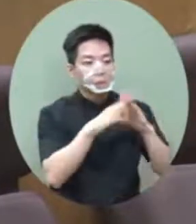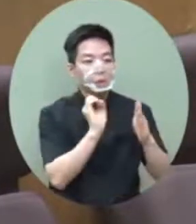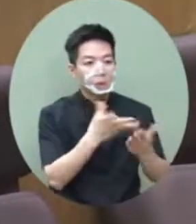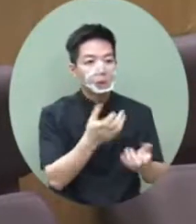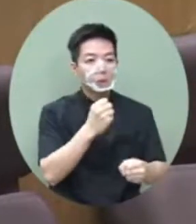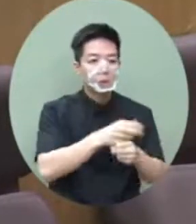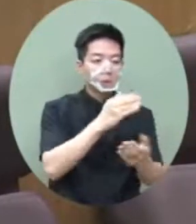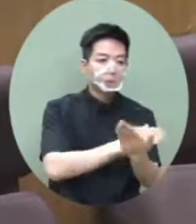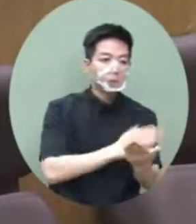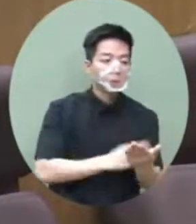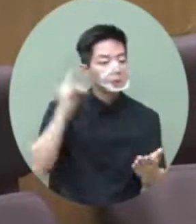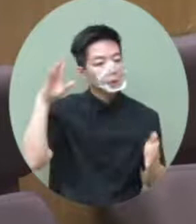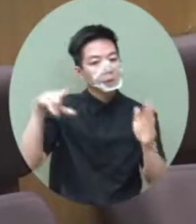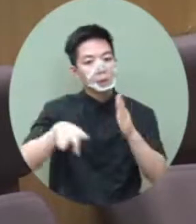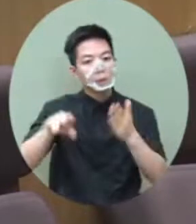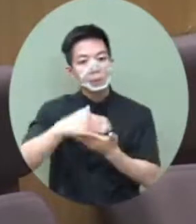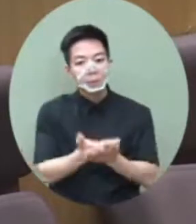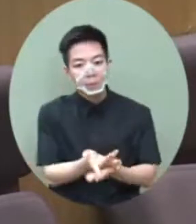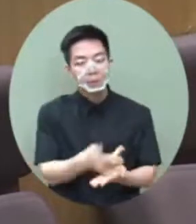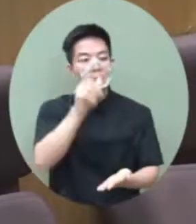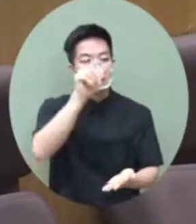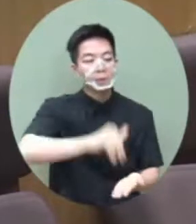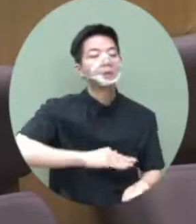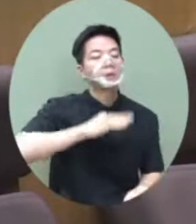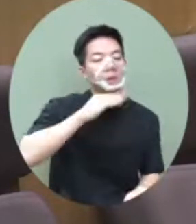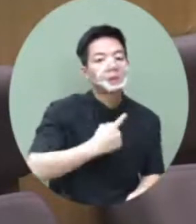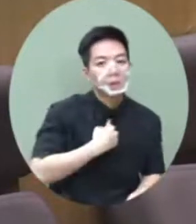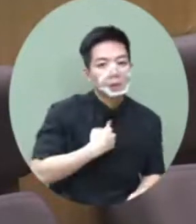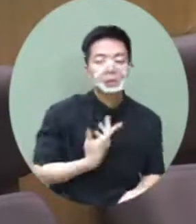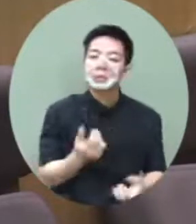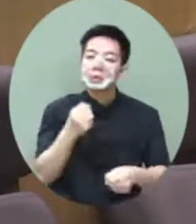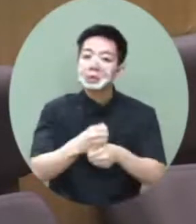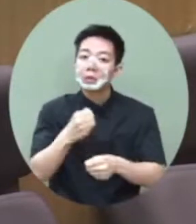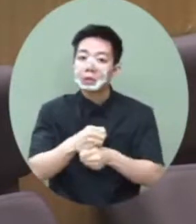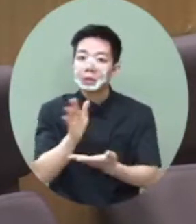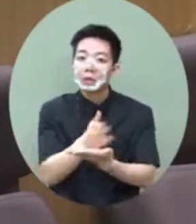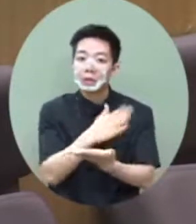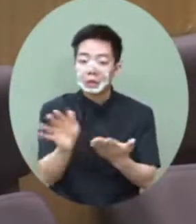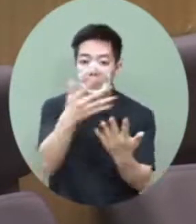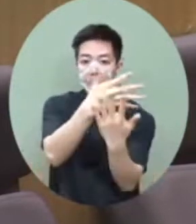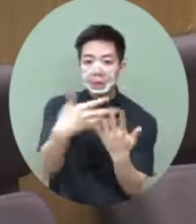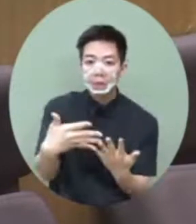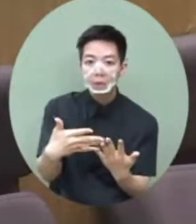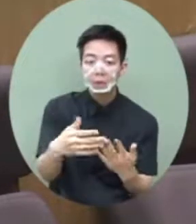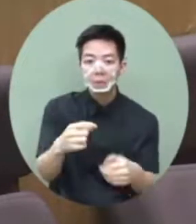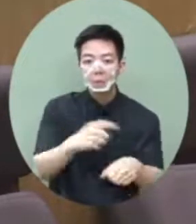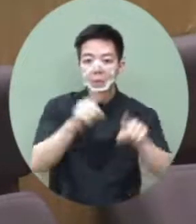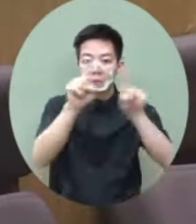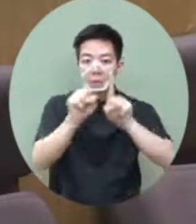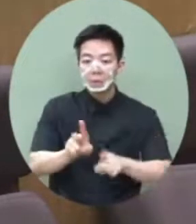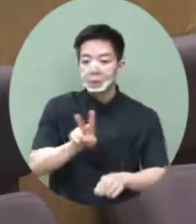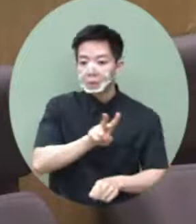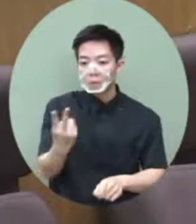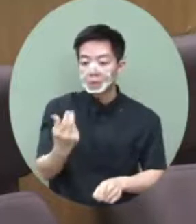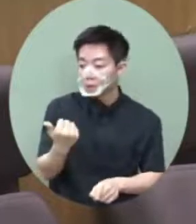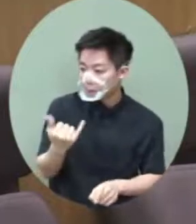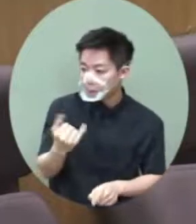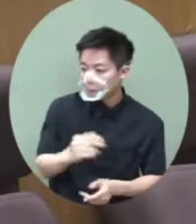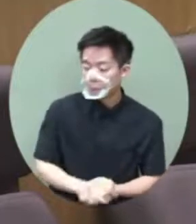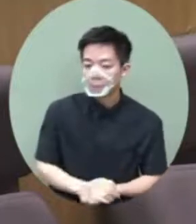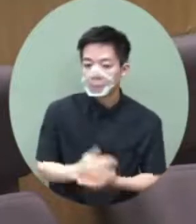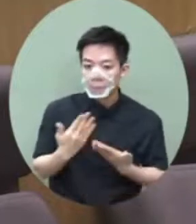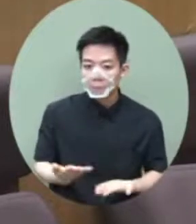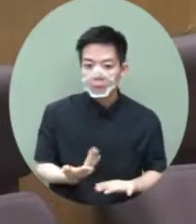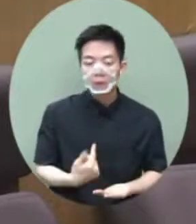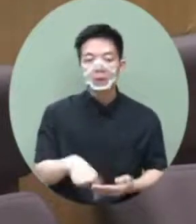medics. What is that? Why is there a difference? You said that mainland medical team will need to familiarize